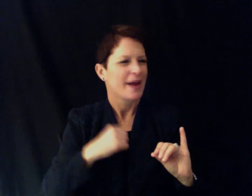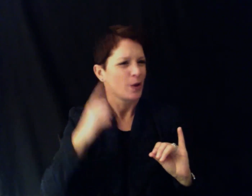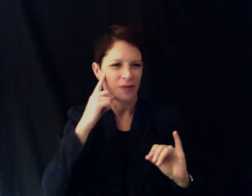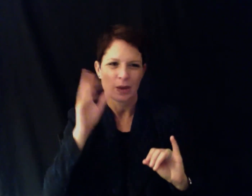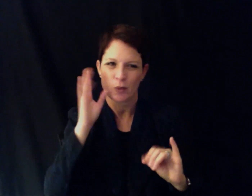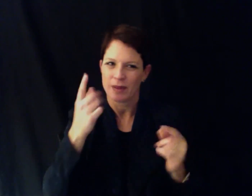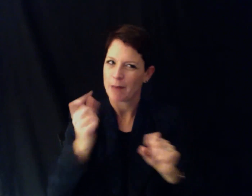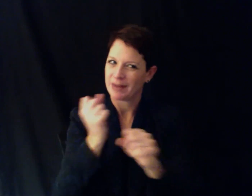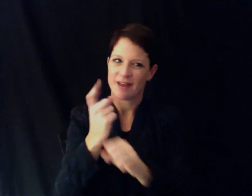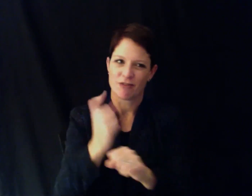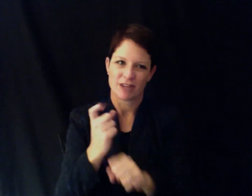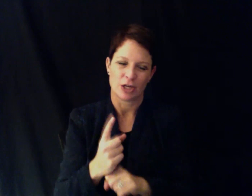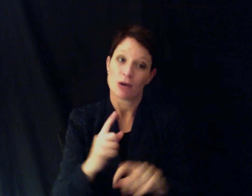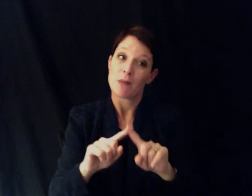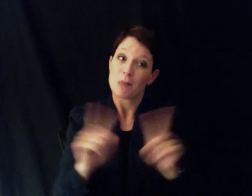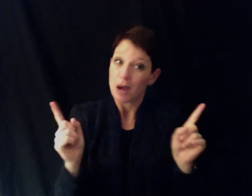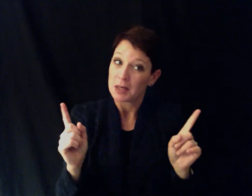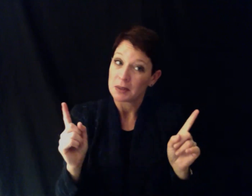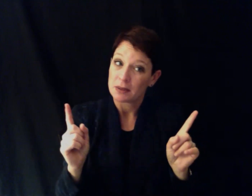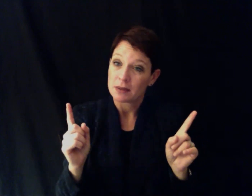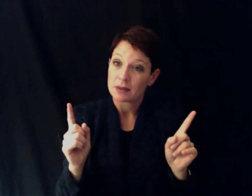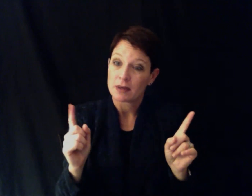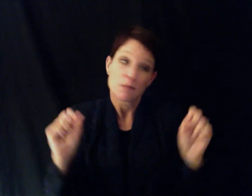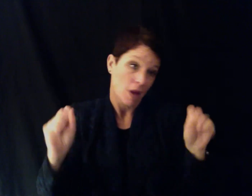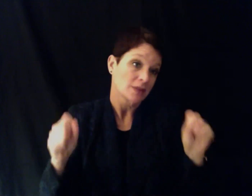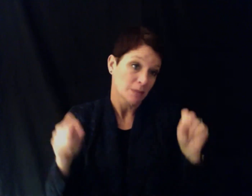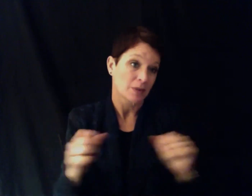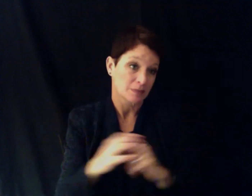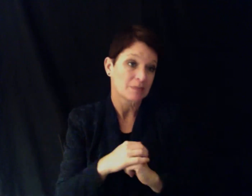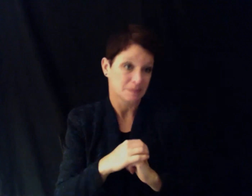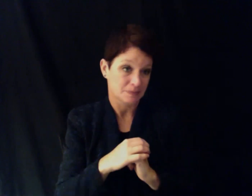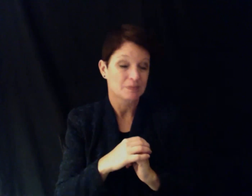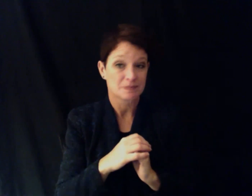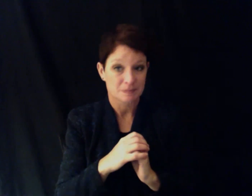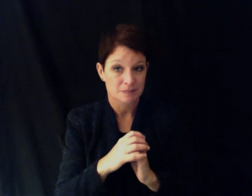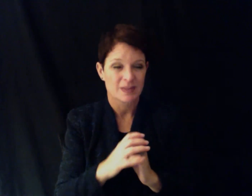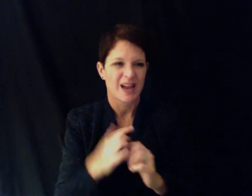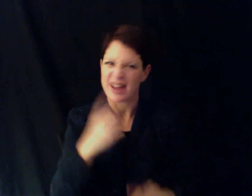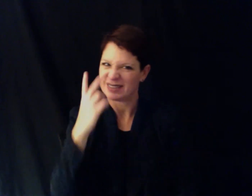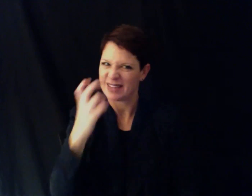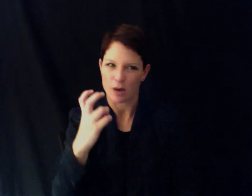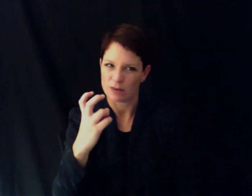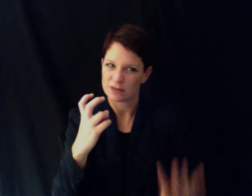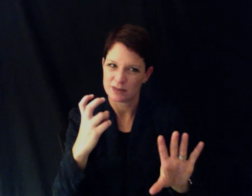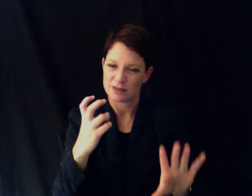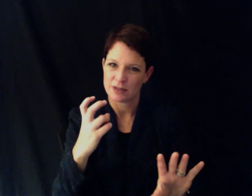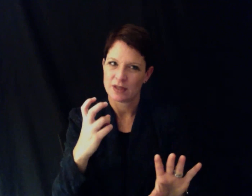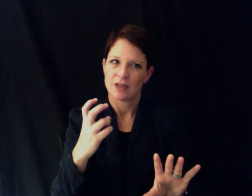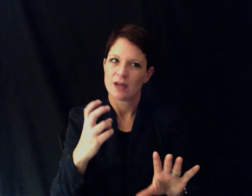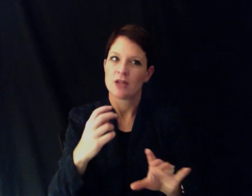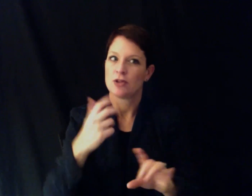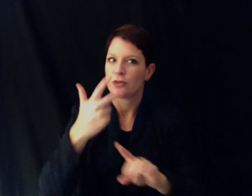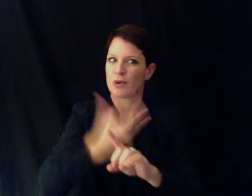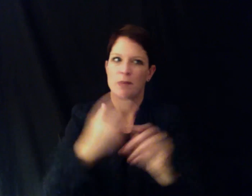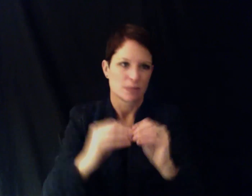year, but it's possible. But I don't think it'll be, in another few months that you'll have to